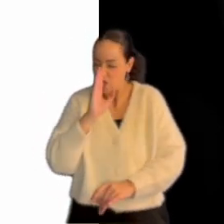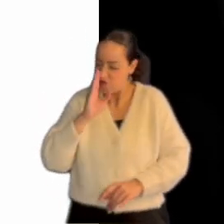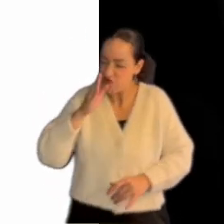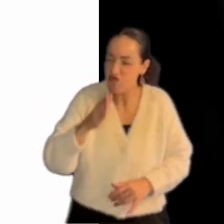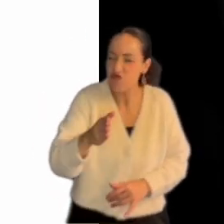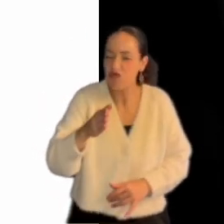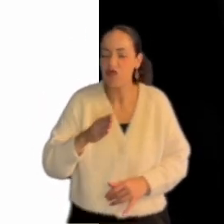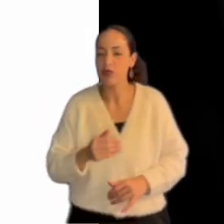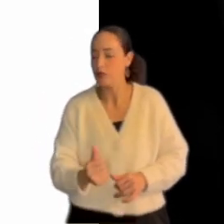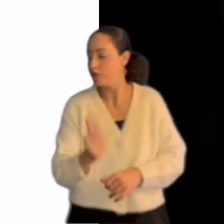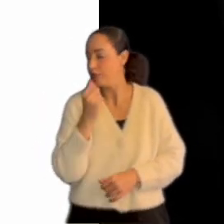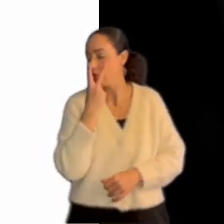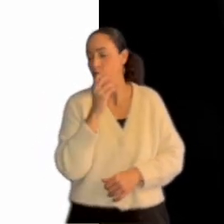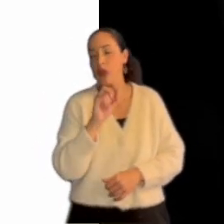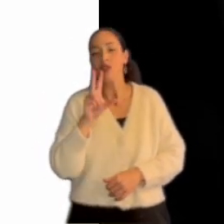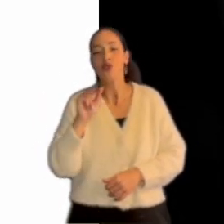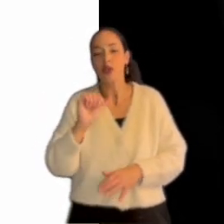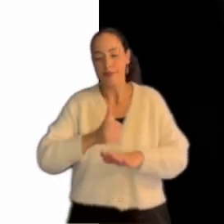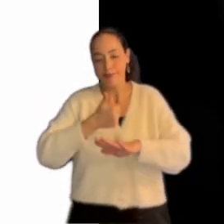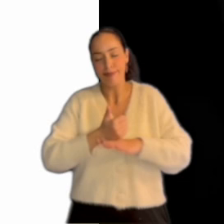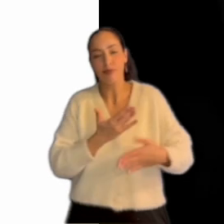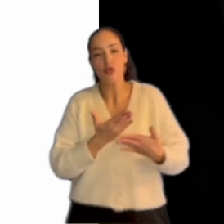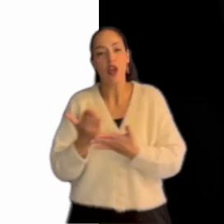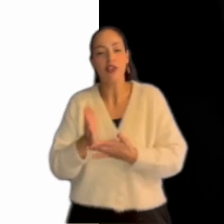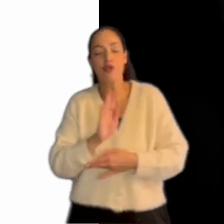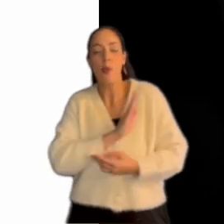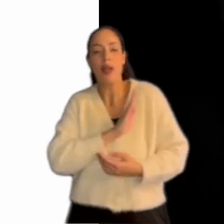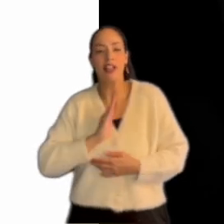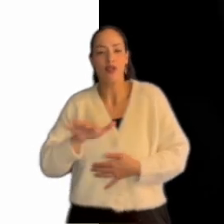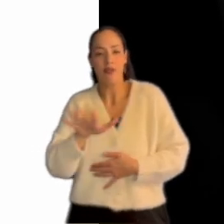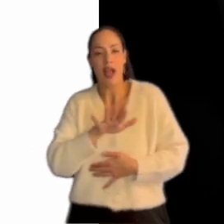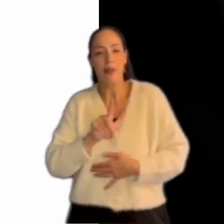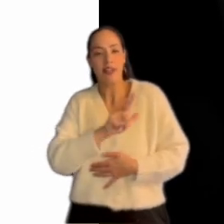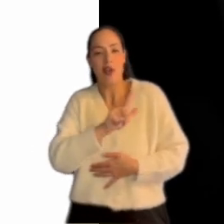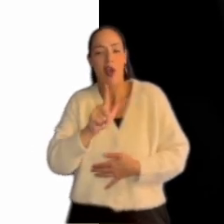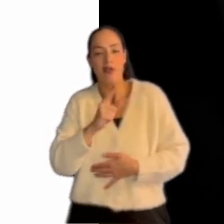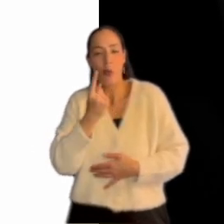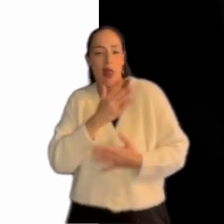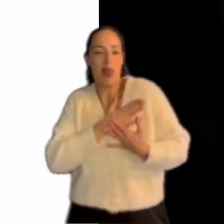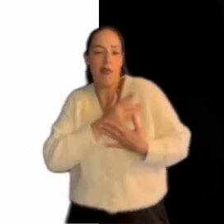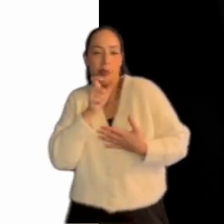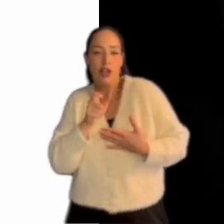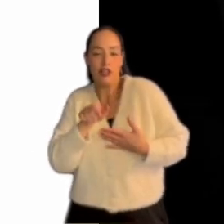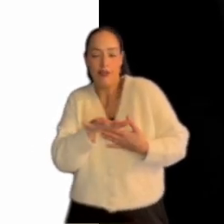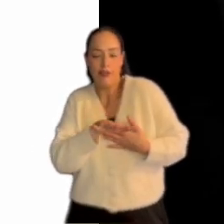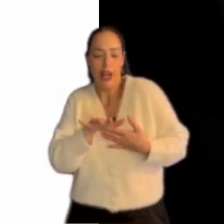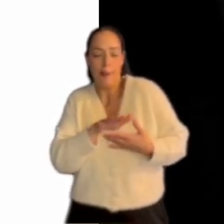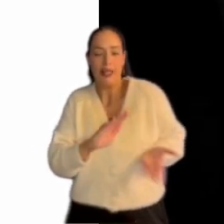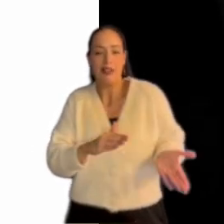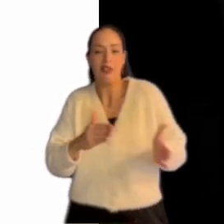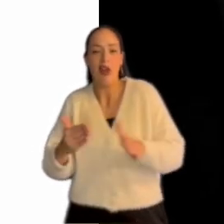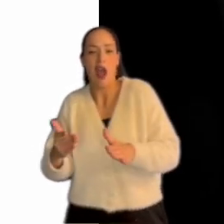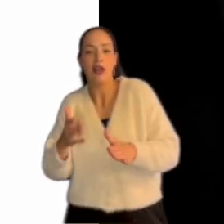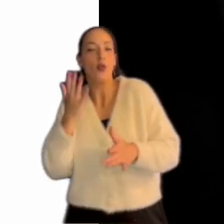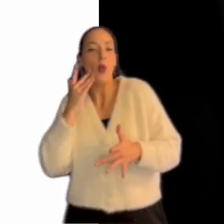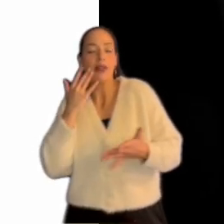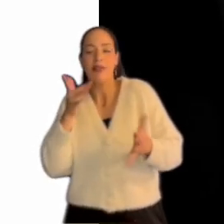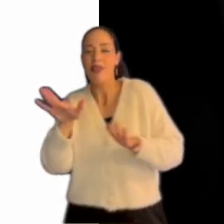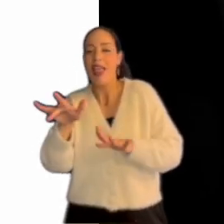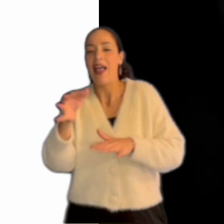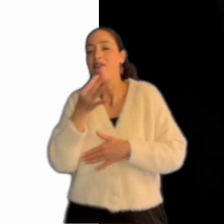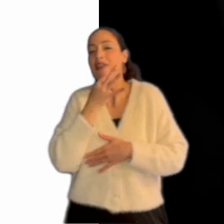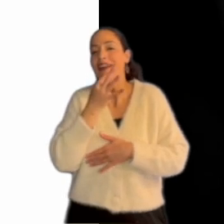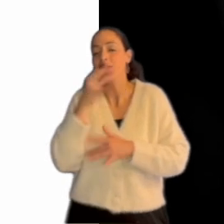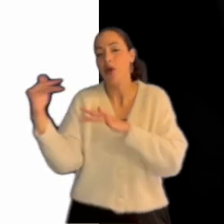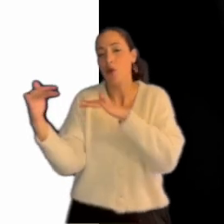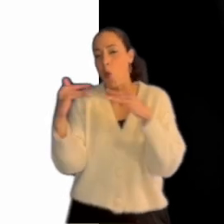bereavement support service for military families following the death of their loved one, while serving with the British military in Afghanistan. During this time, I